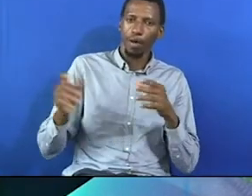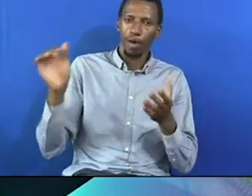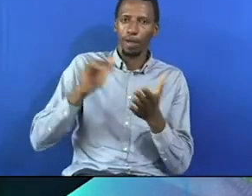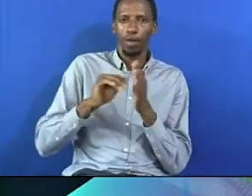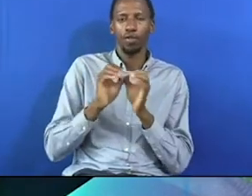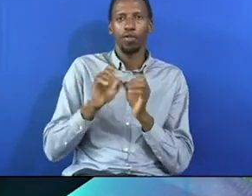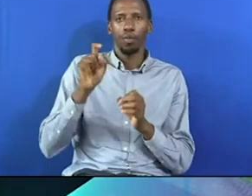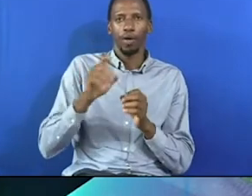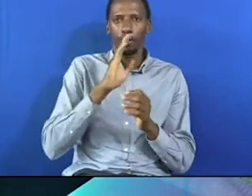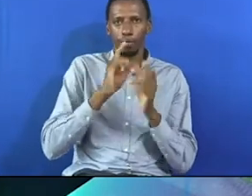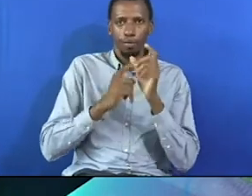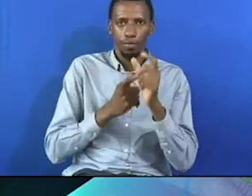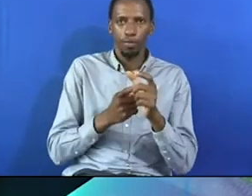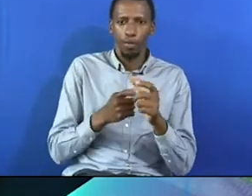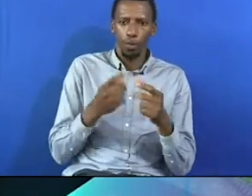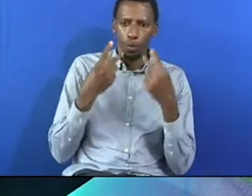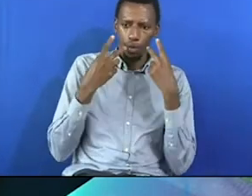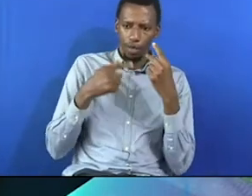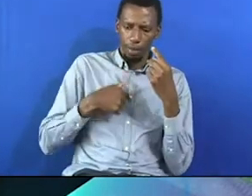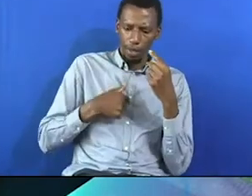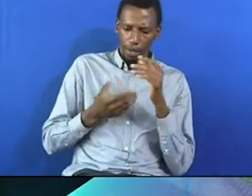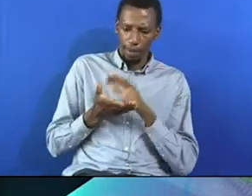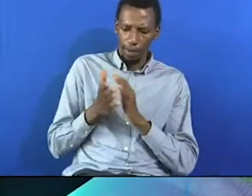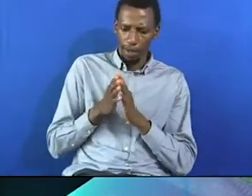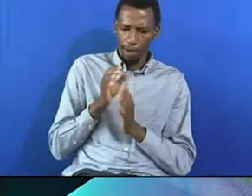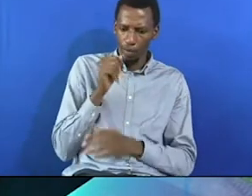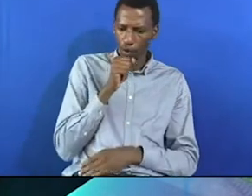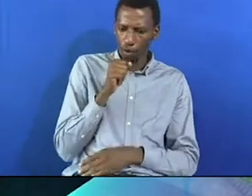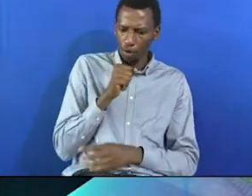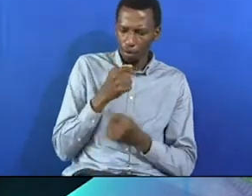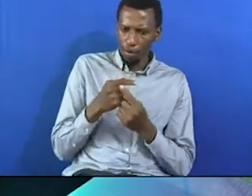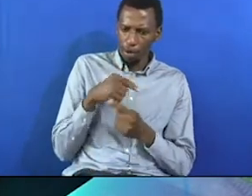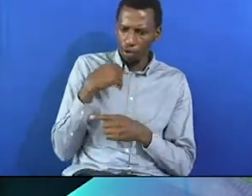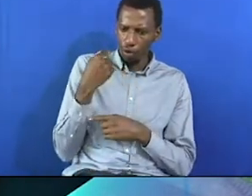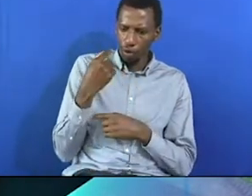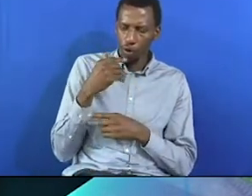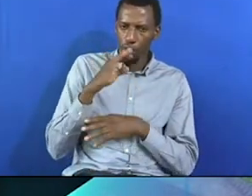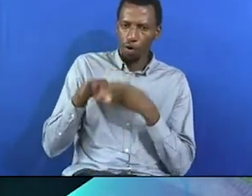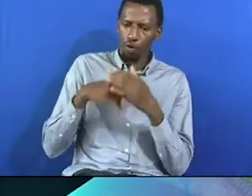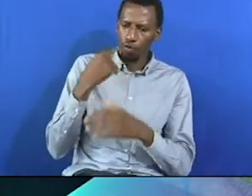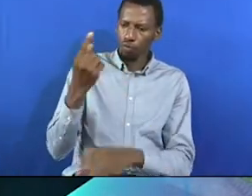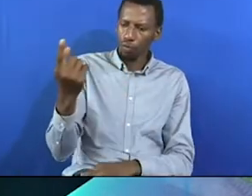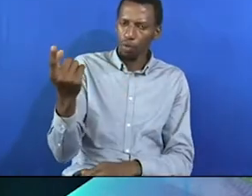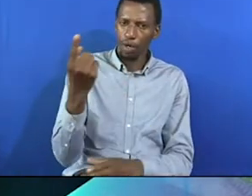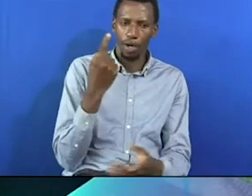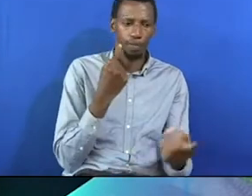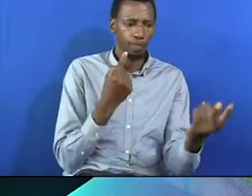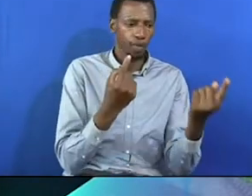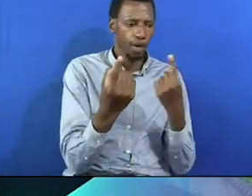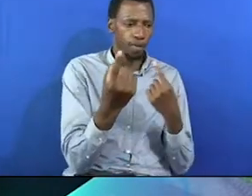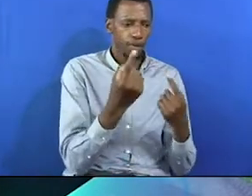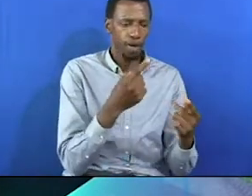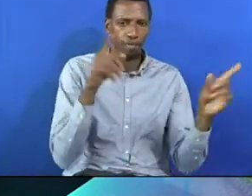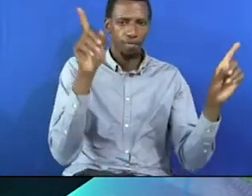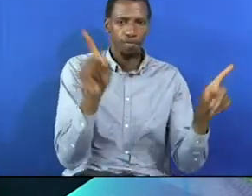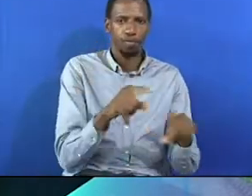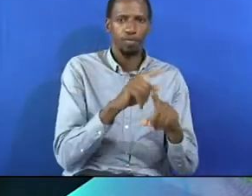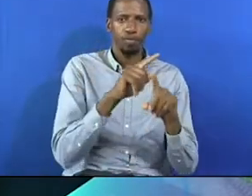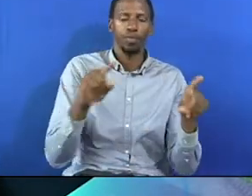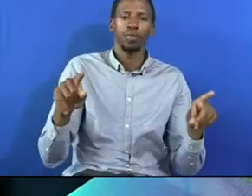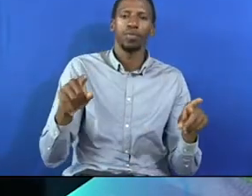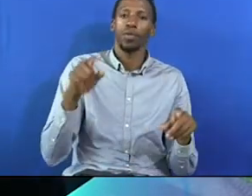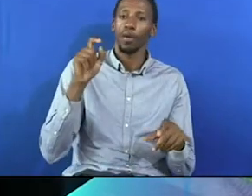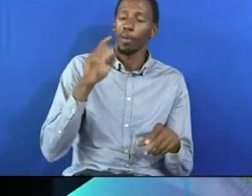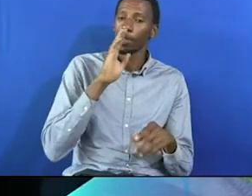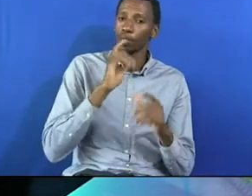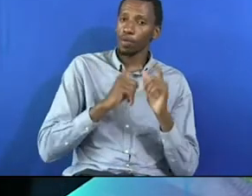you are actually growing old, but all those who are coming are wrong. It takes a gifted person to say, if